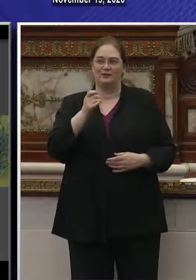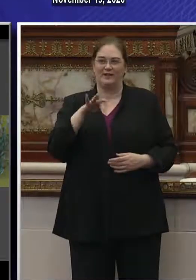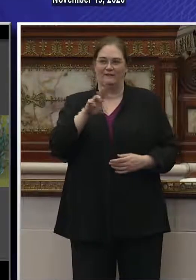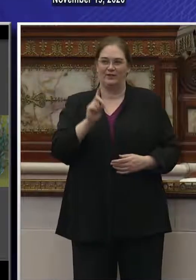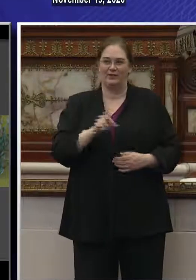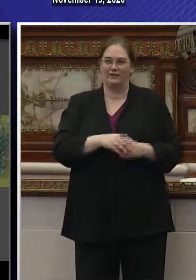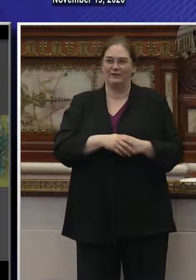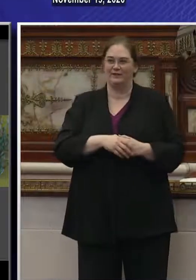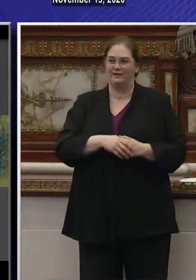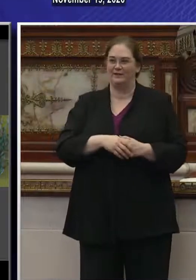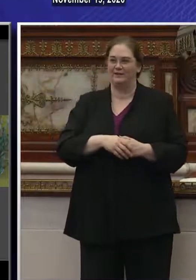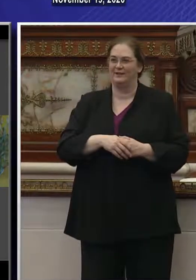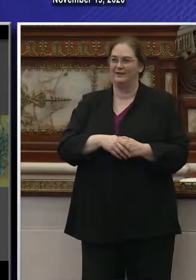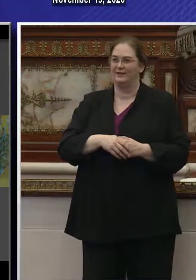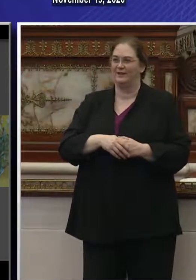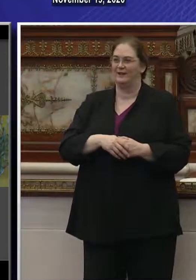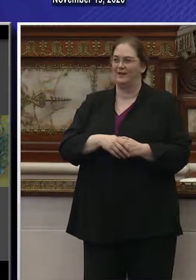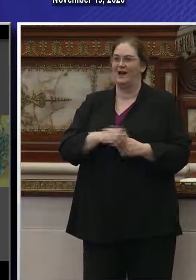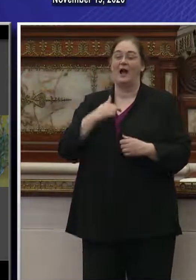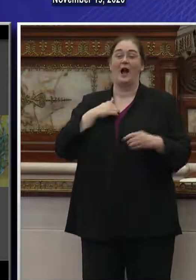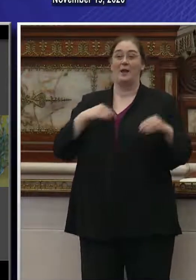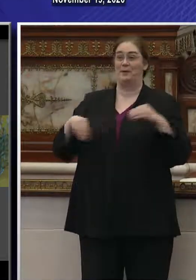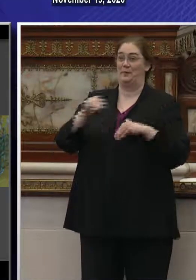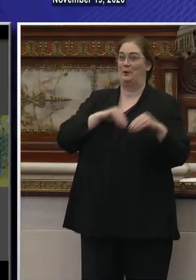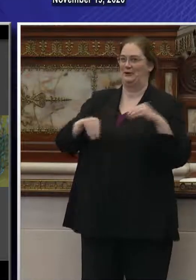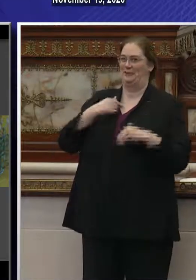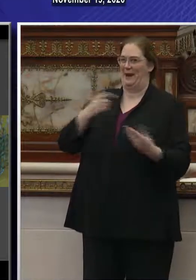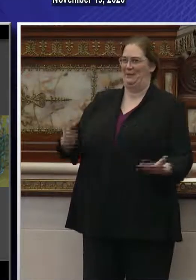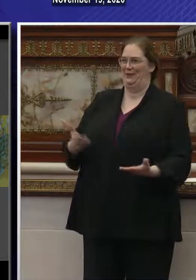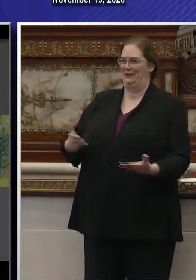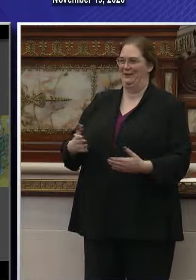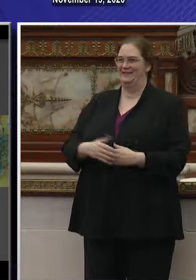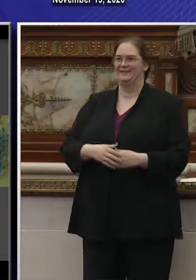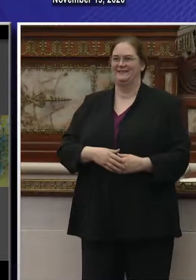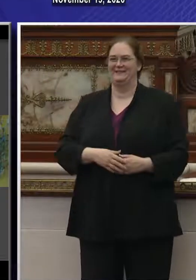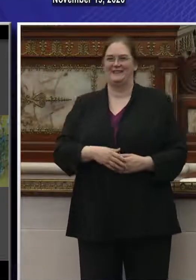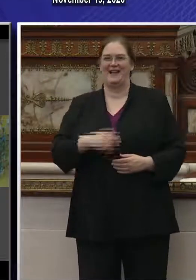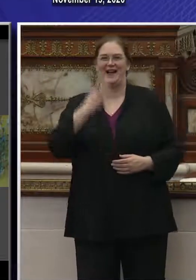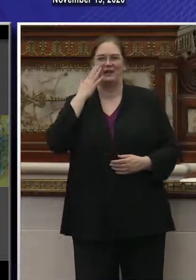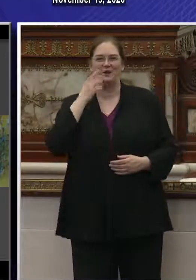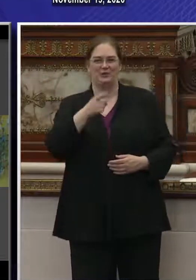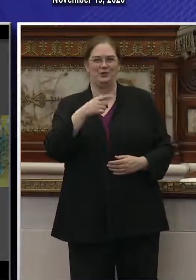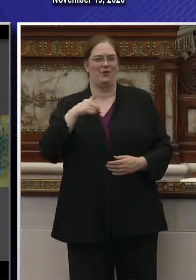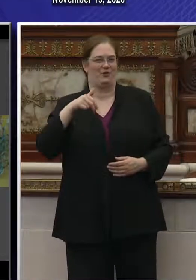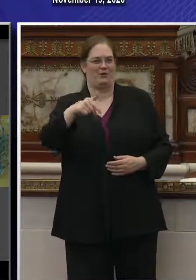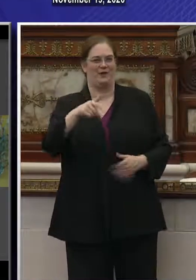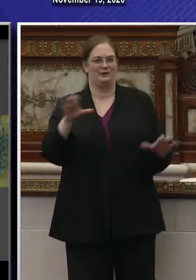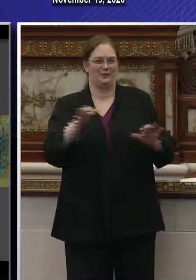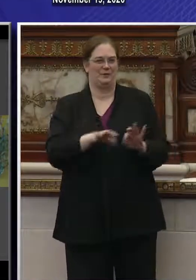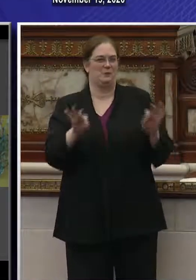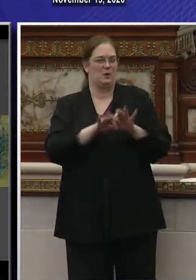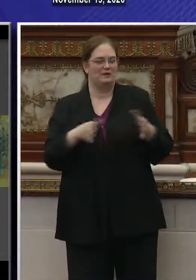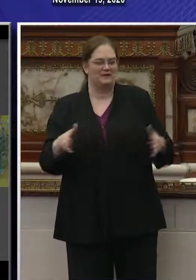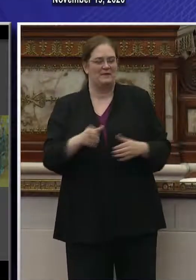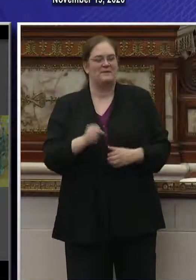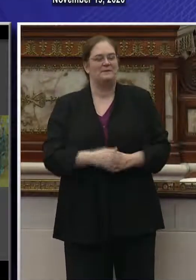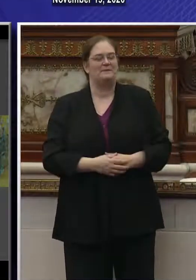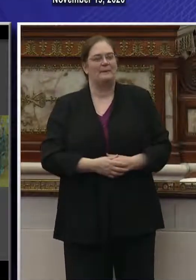Stanford. In motion, but I'm here. Yeah. Okay, I know you are on your way doing important stuff.